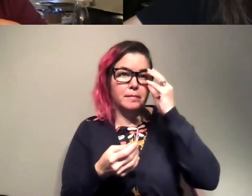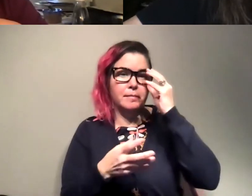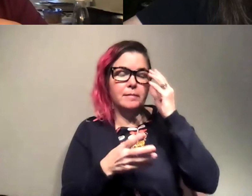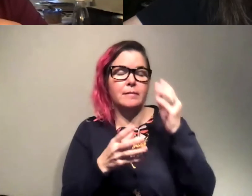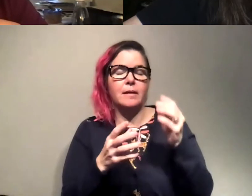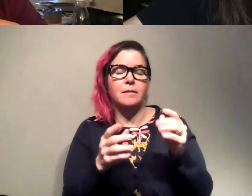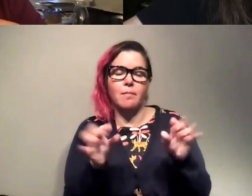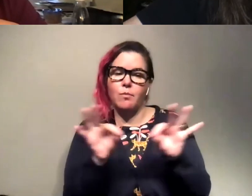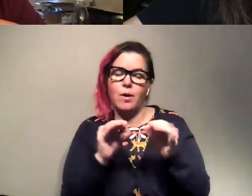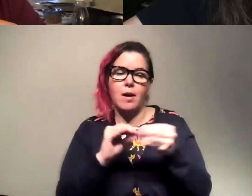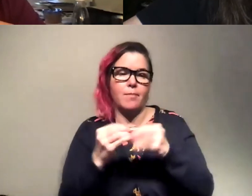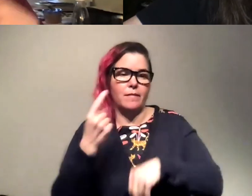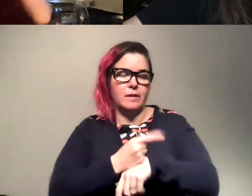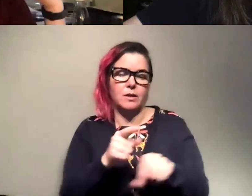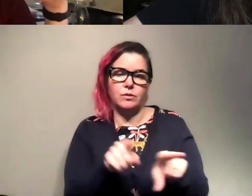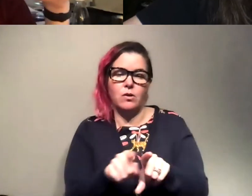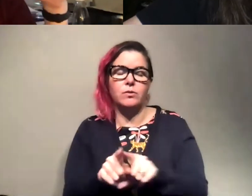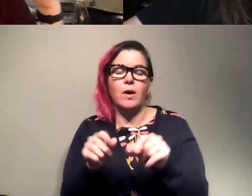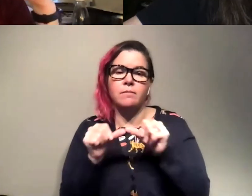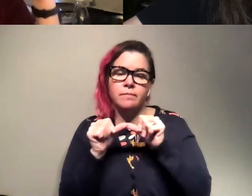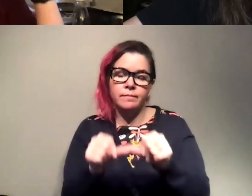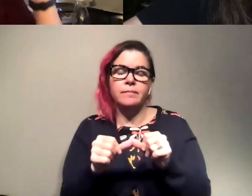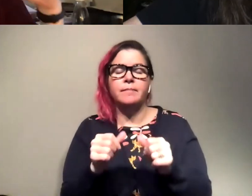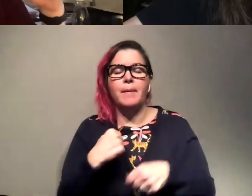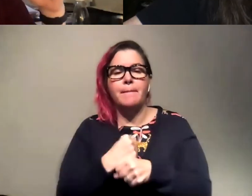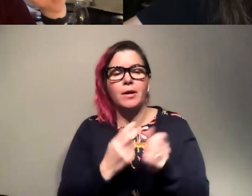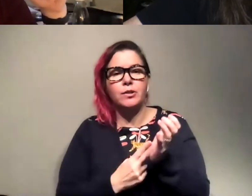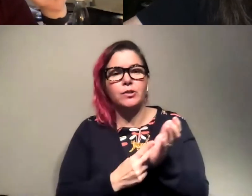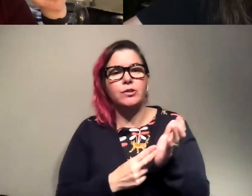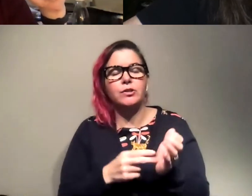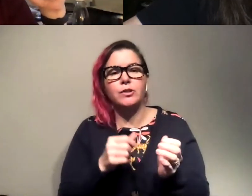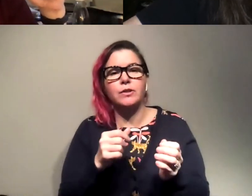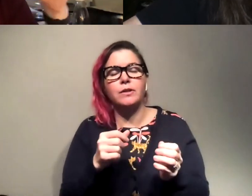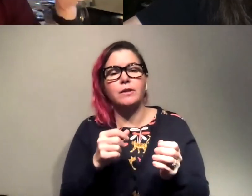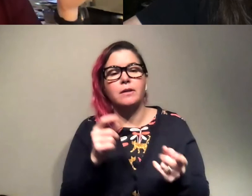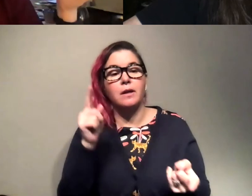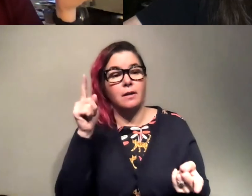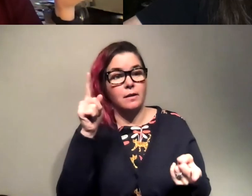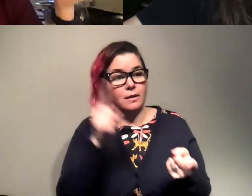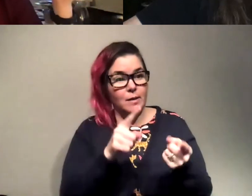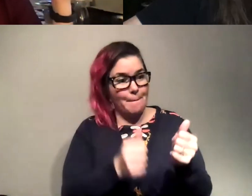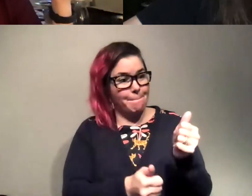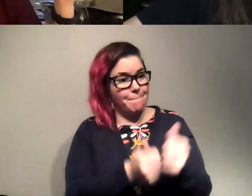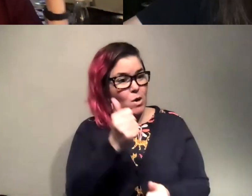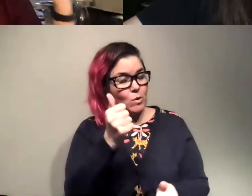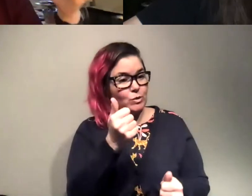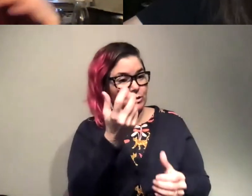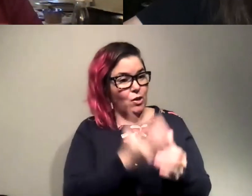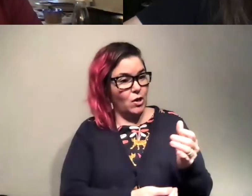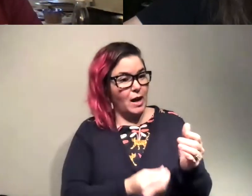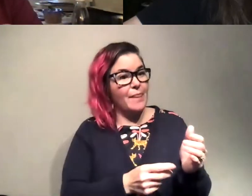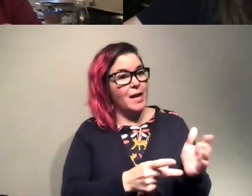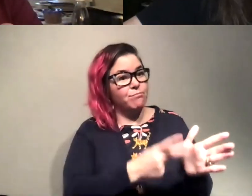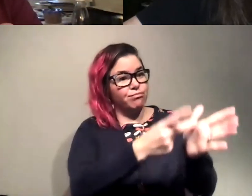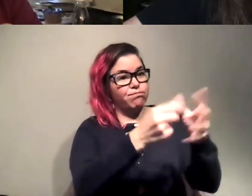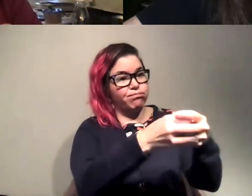of days why we do that. We want to make sure that you're not reducing and getting rid of most of the bacteria, but there's still some there, that we really want to make